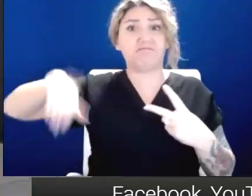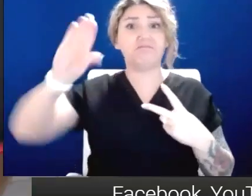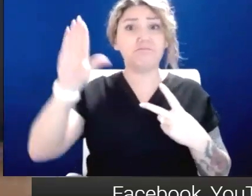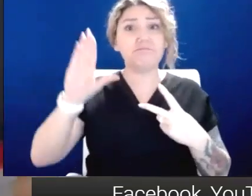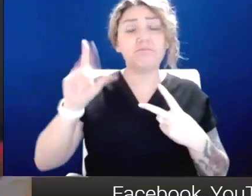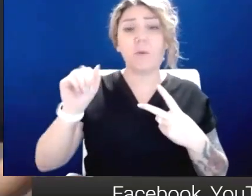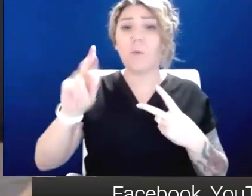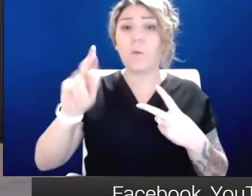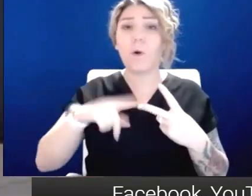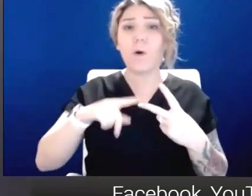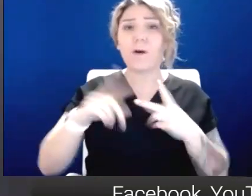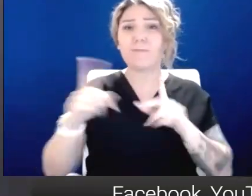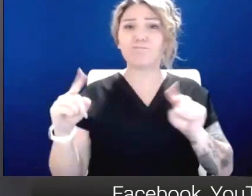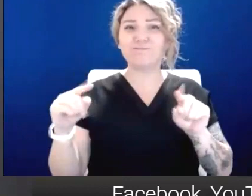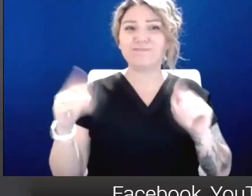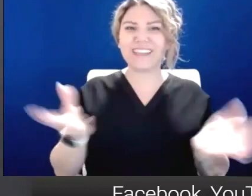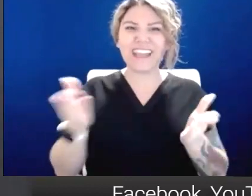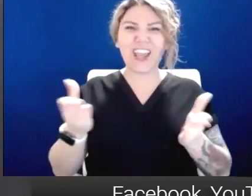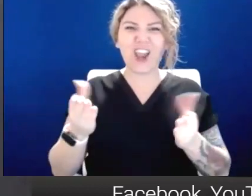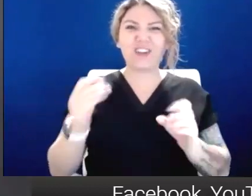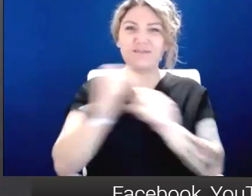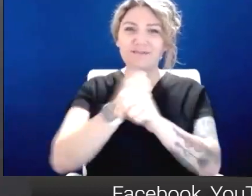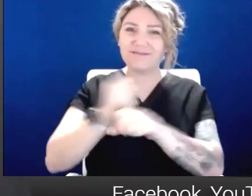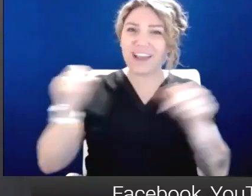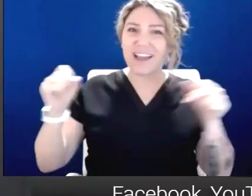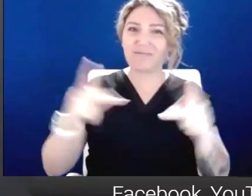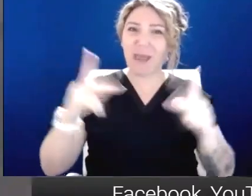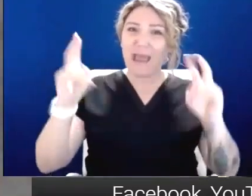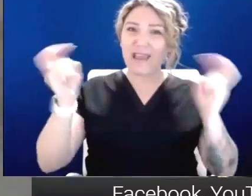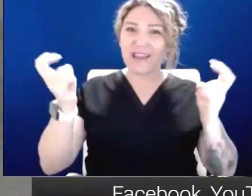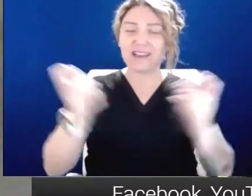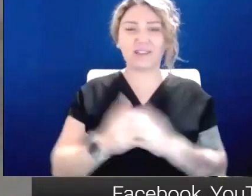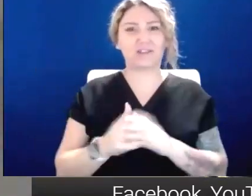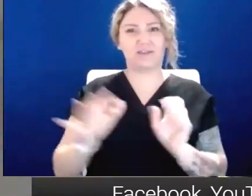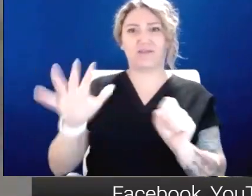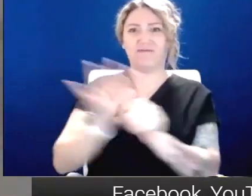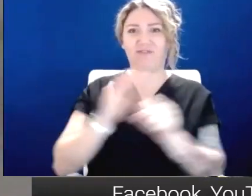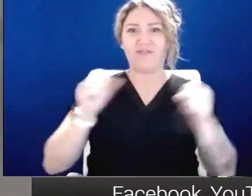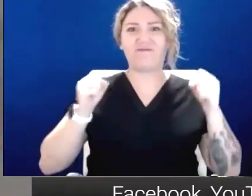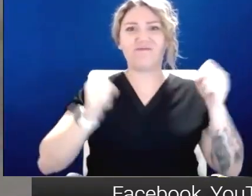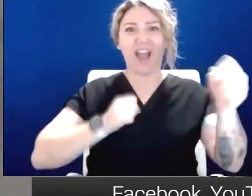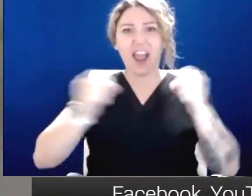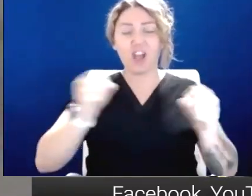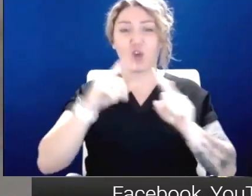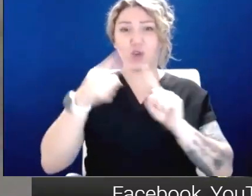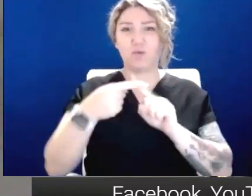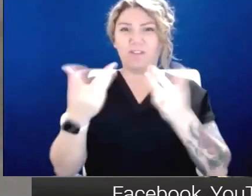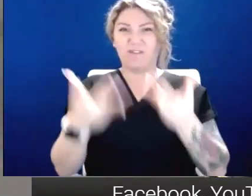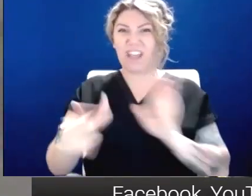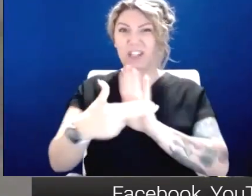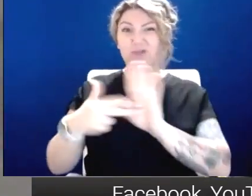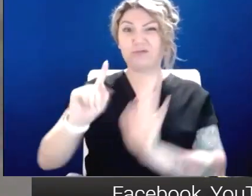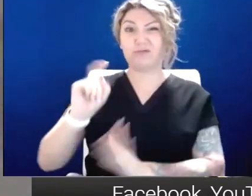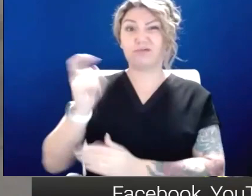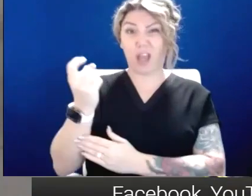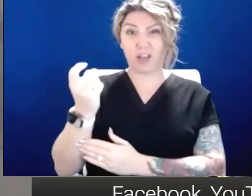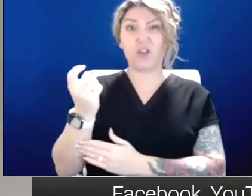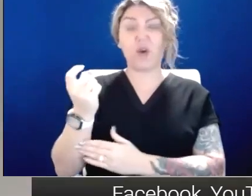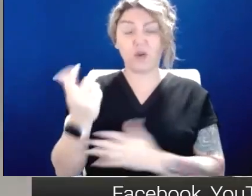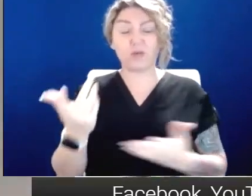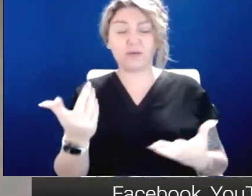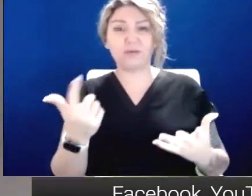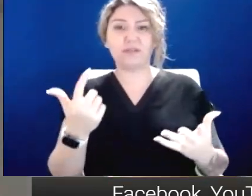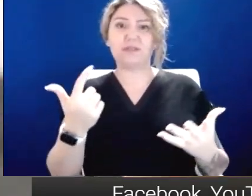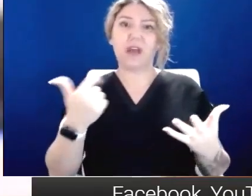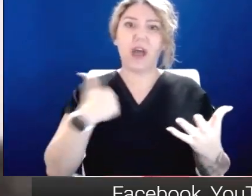you can come here and you can fight back. This gym is full of fighters. Once I was diagnosed with Parkinson's, I had resigned myself to the fact